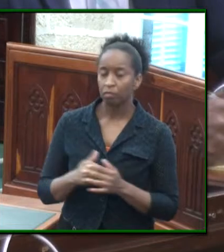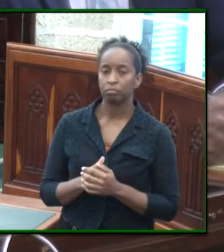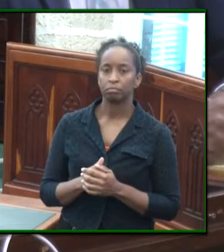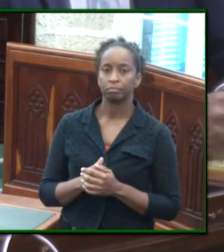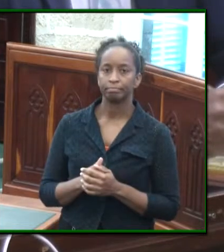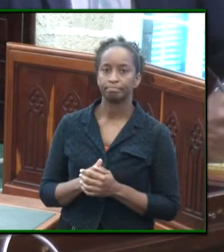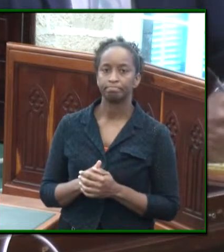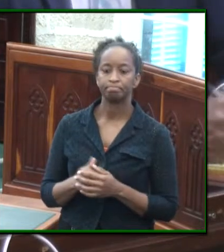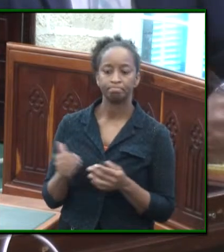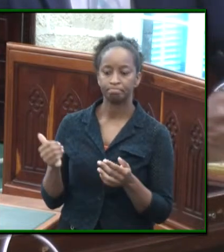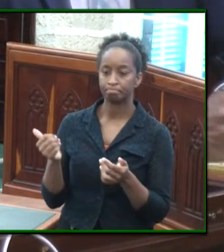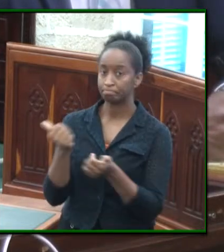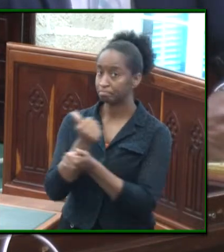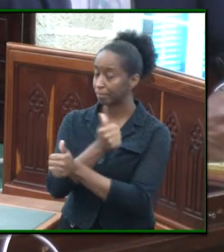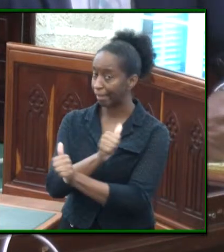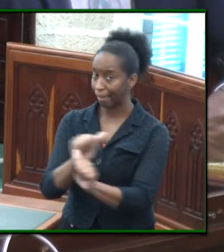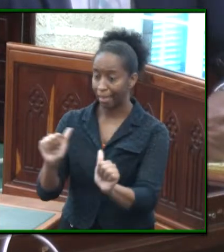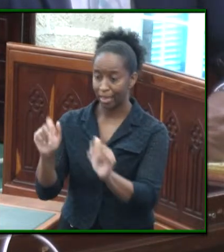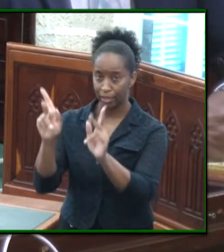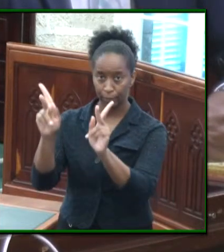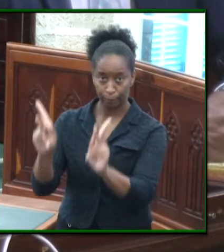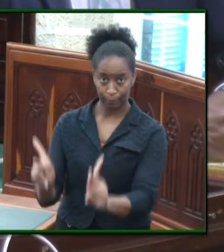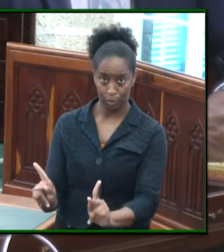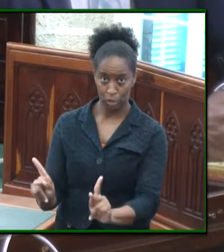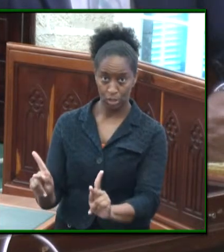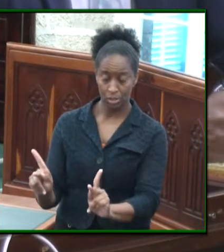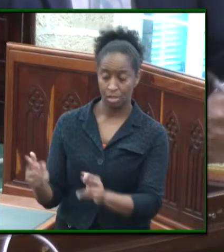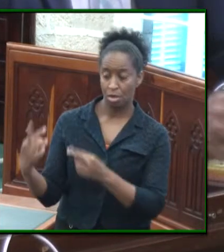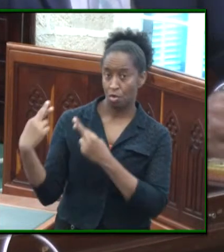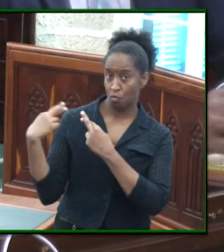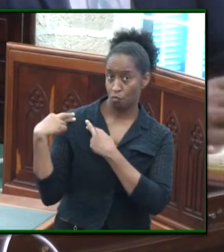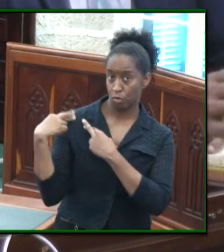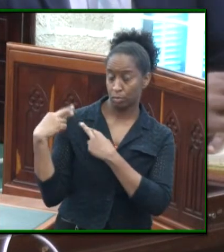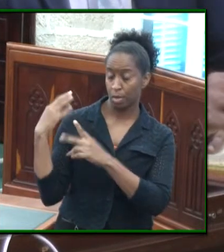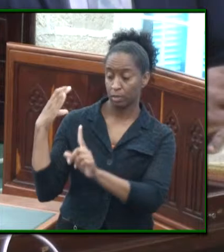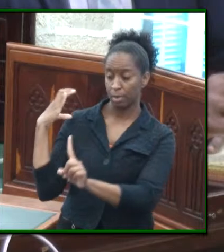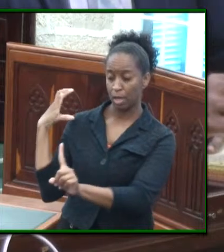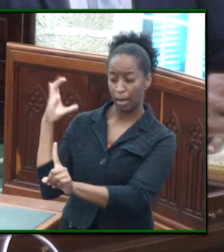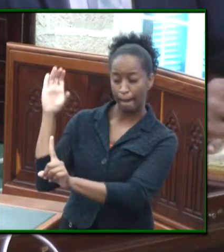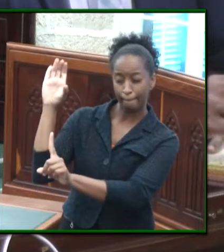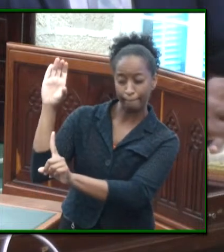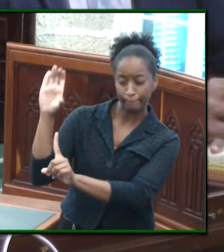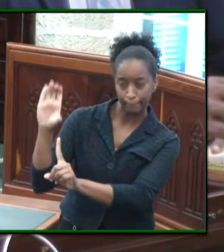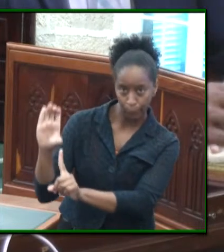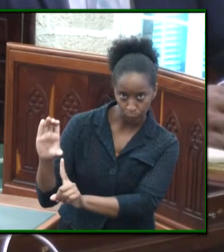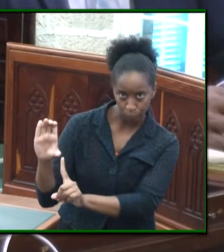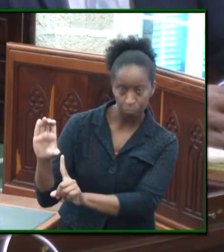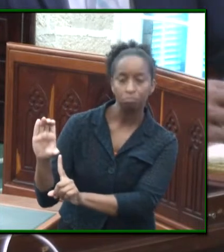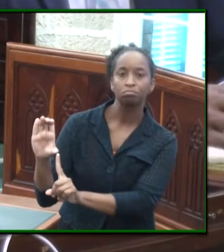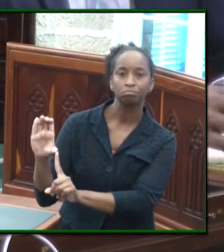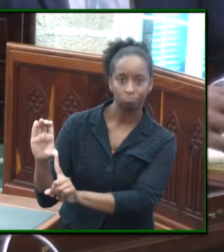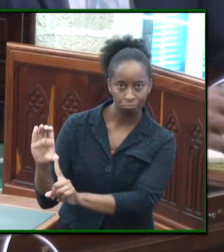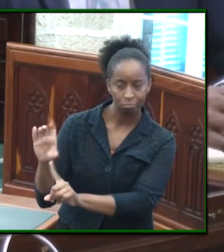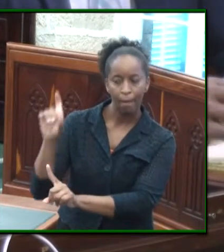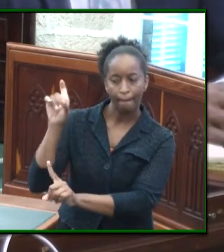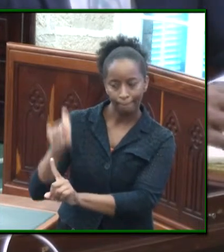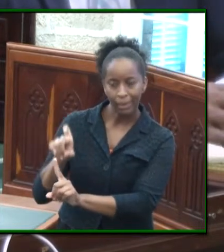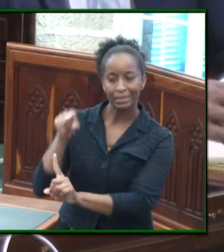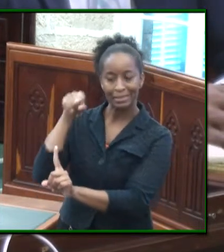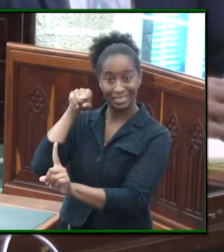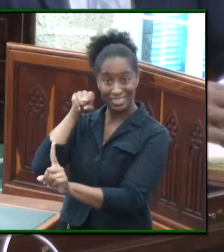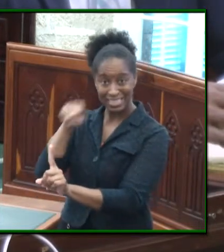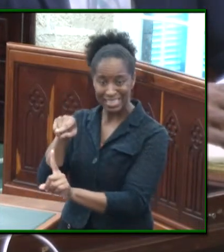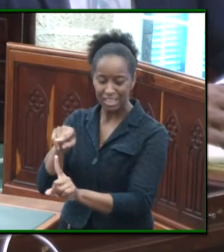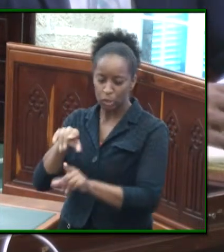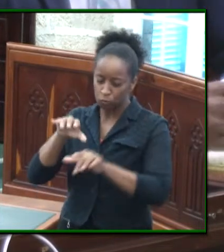on year, we have been the beneficiary of increasing amounts out